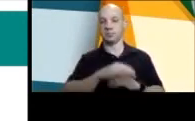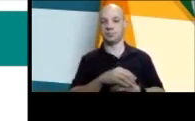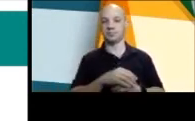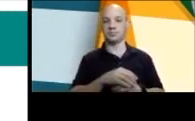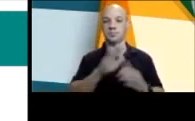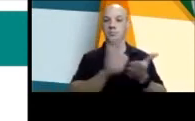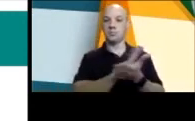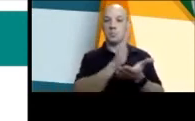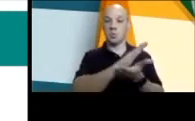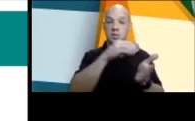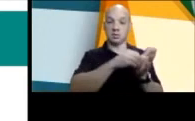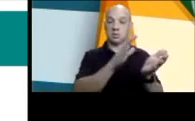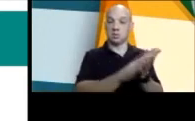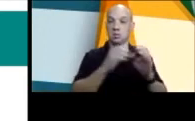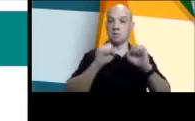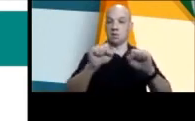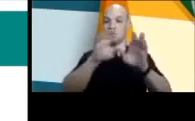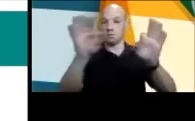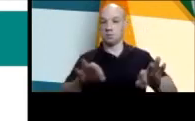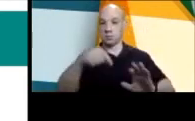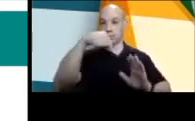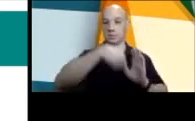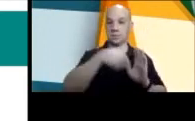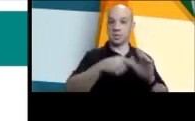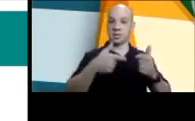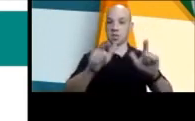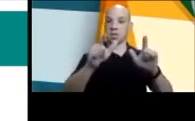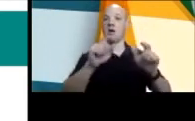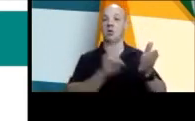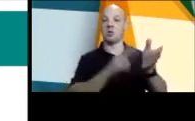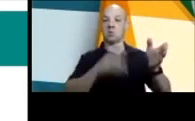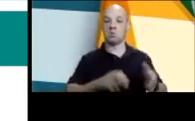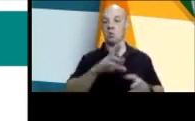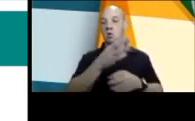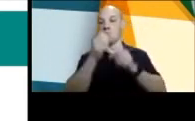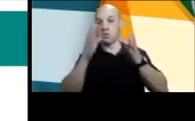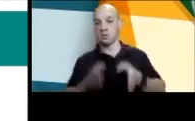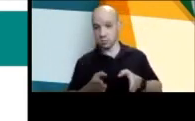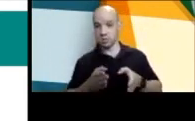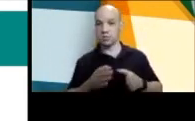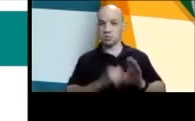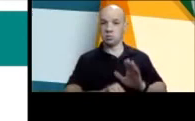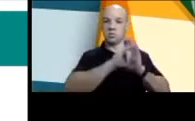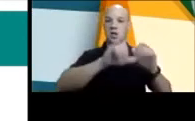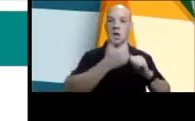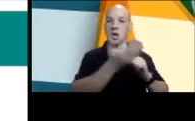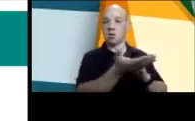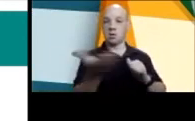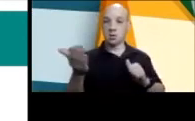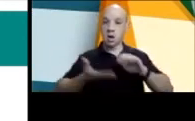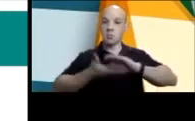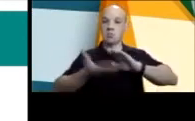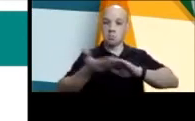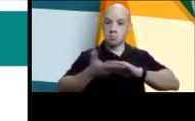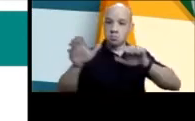efforts form. This document template allows contractors or recipients to identify how they are performing efforts